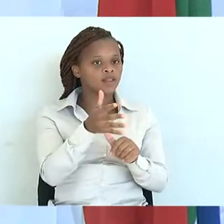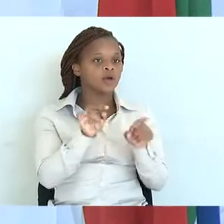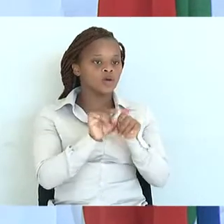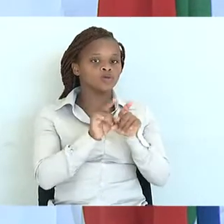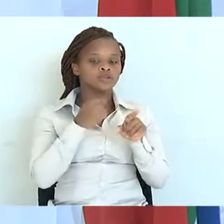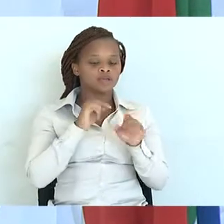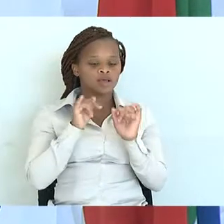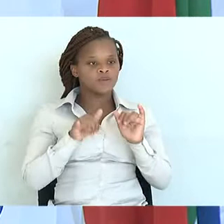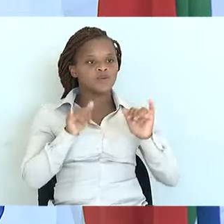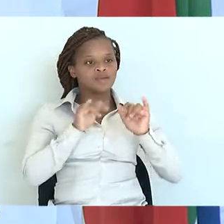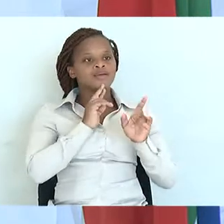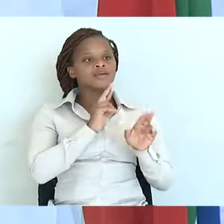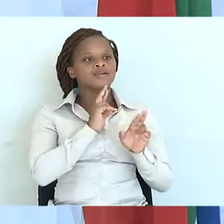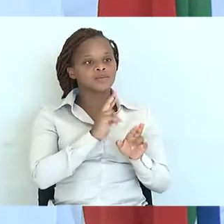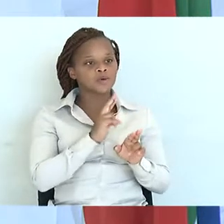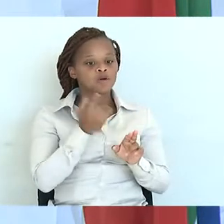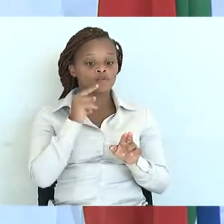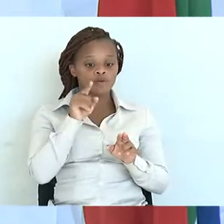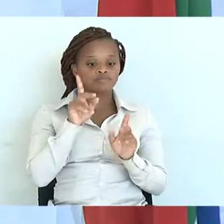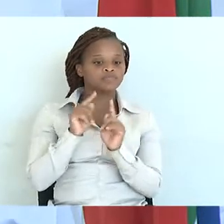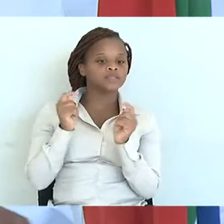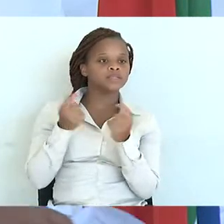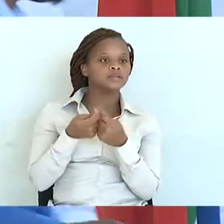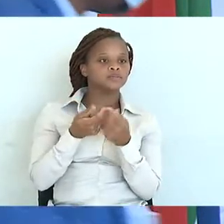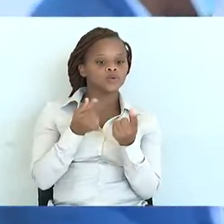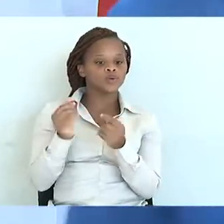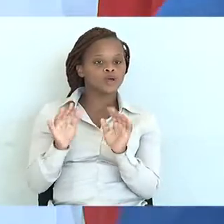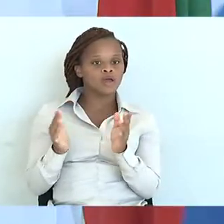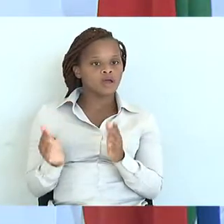the finding of that task team. Thank you very much.